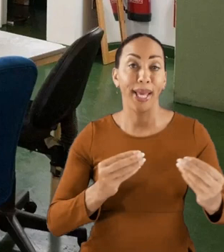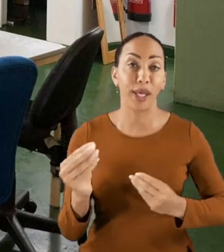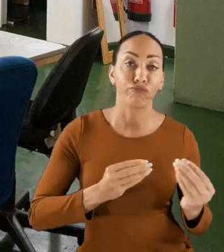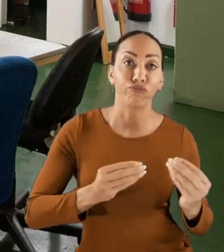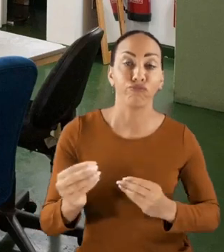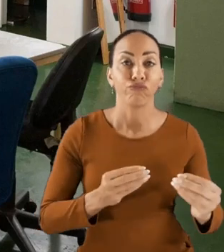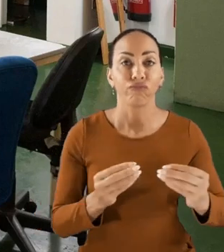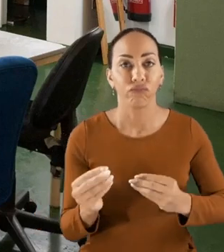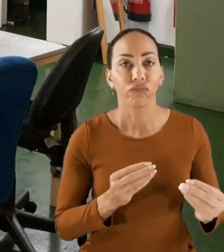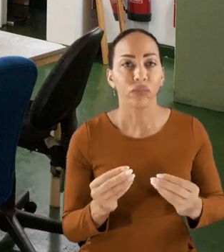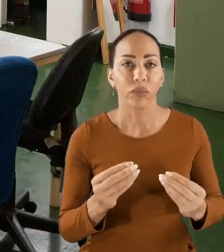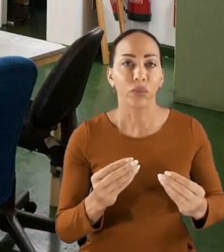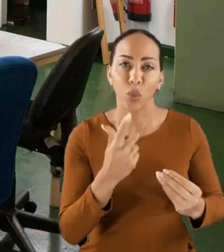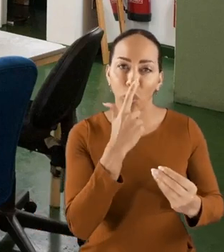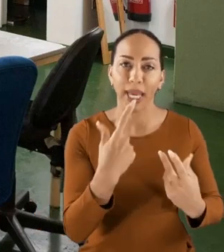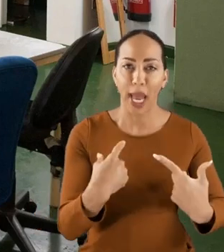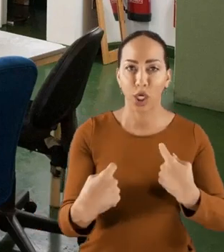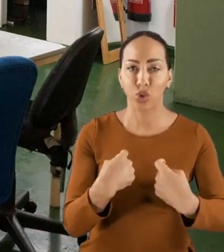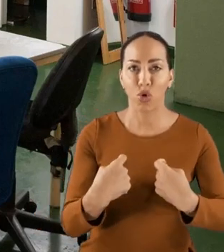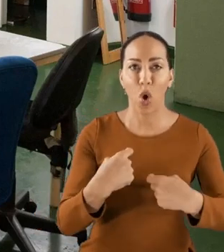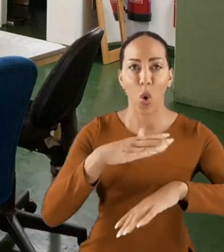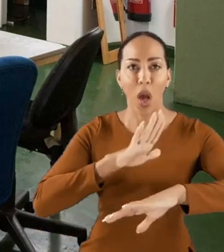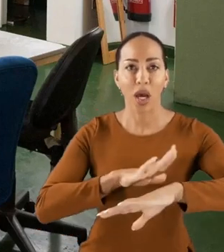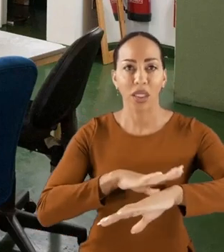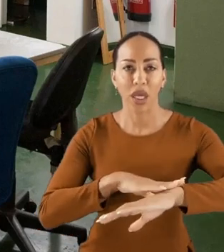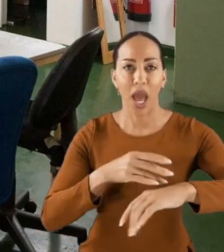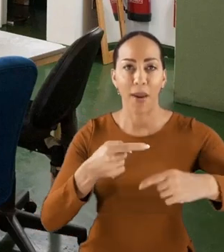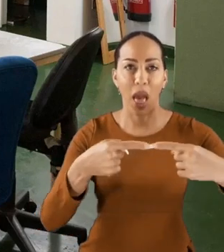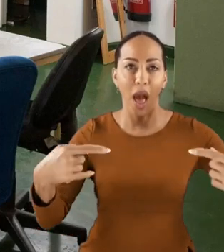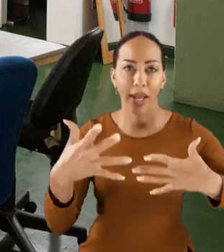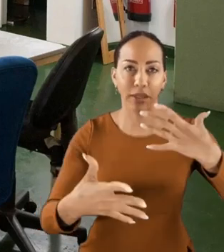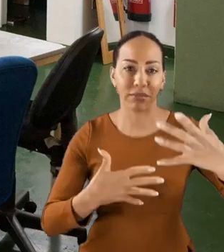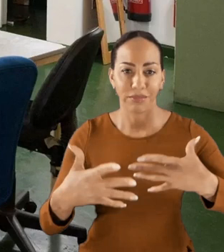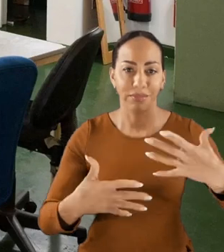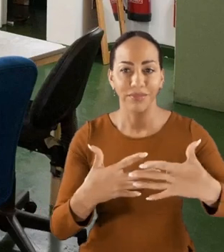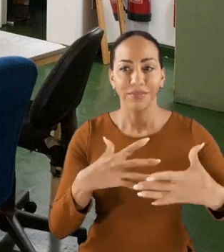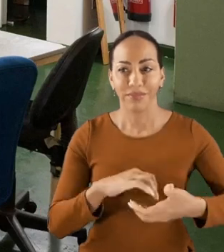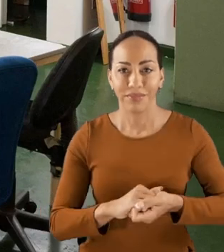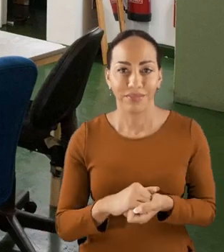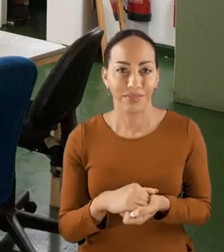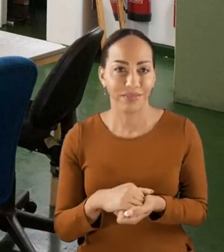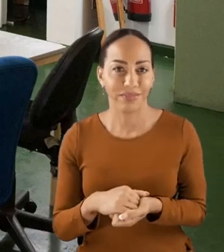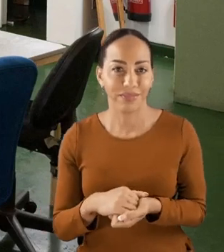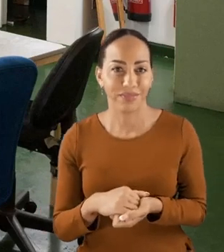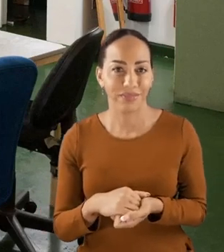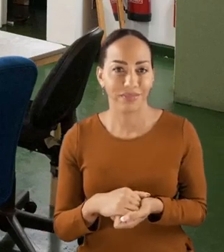we kind of control our own timeline a bit on it. So yeah, I don't